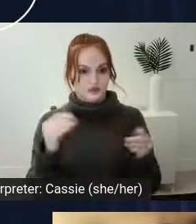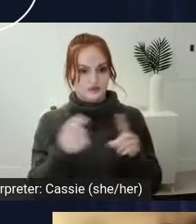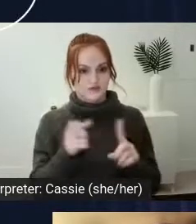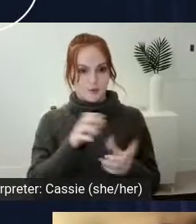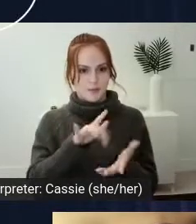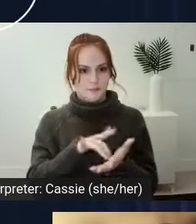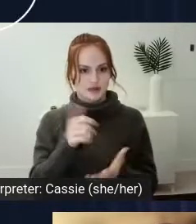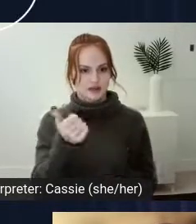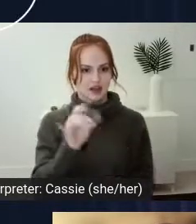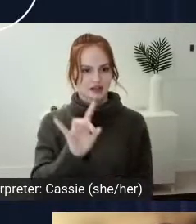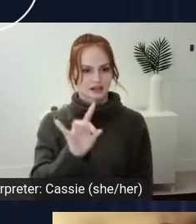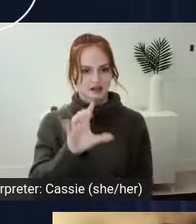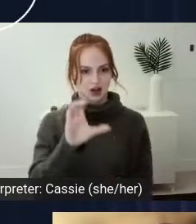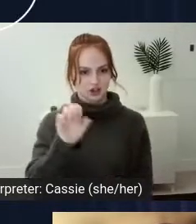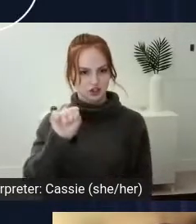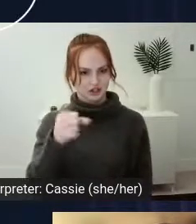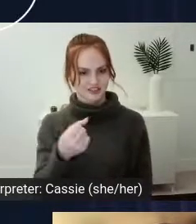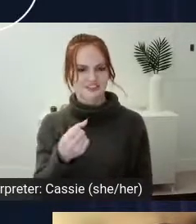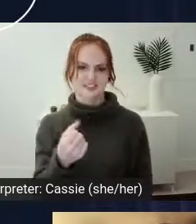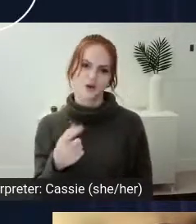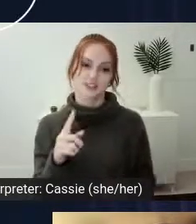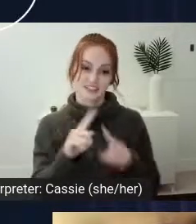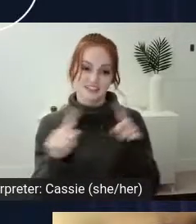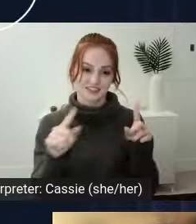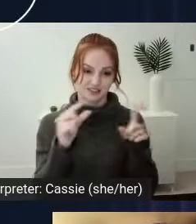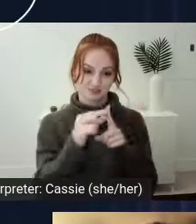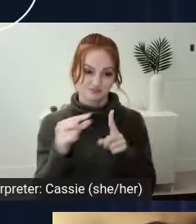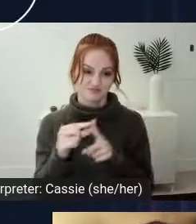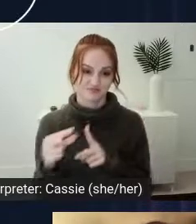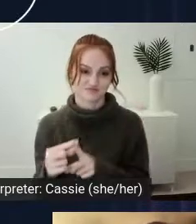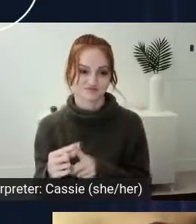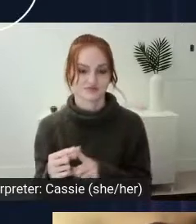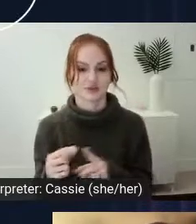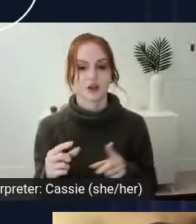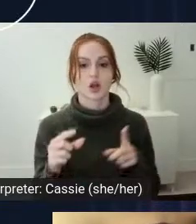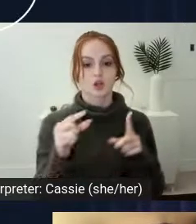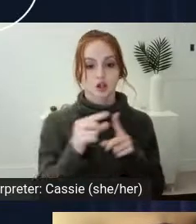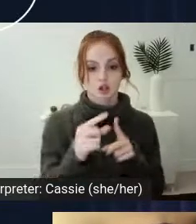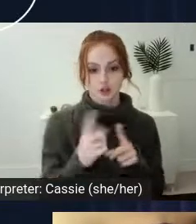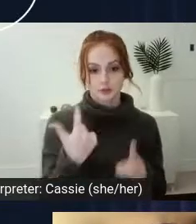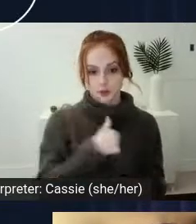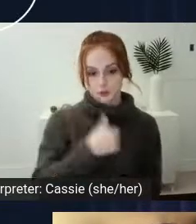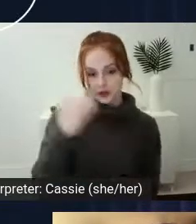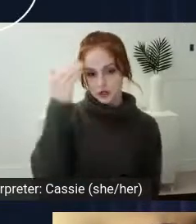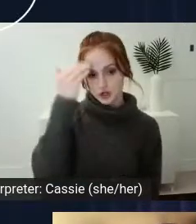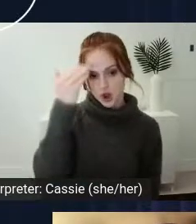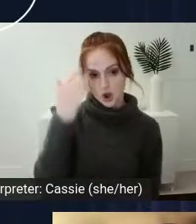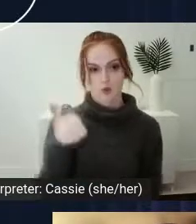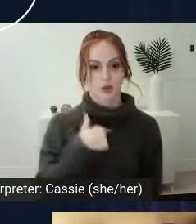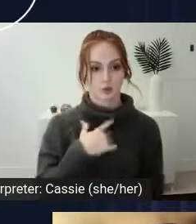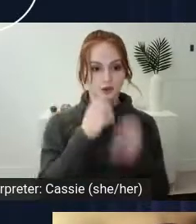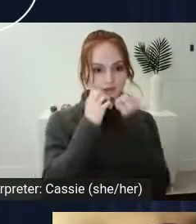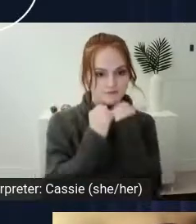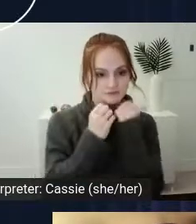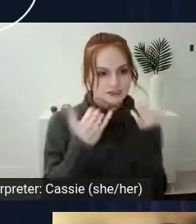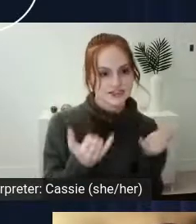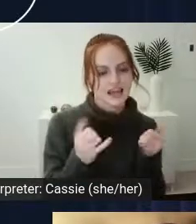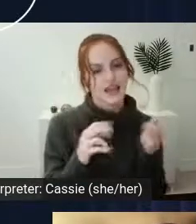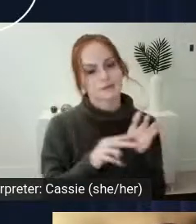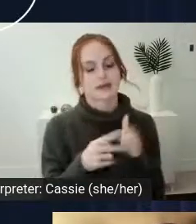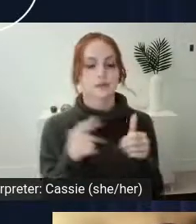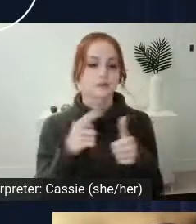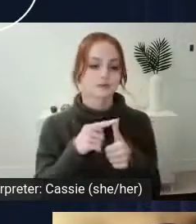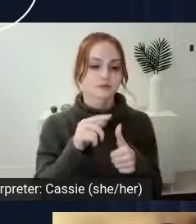using a very different vocabulary. So terms that we are familiar with or embracing today, like nonbinary,